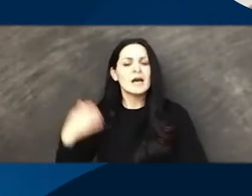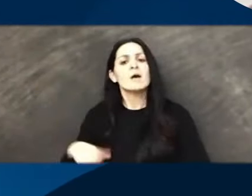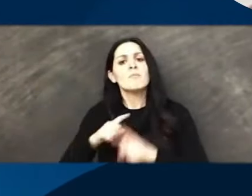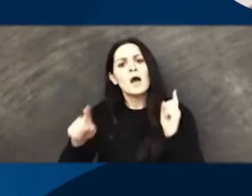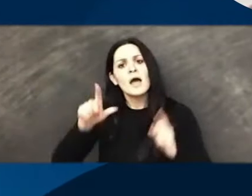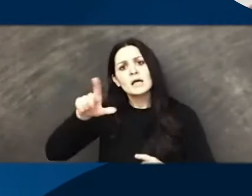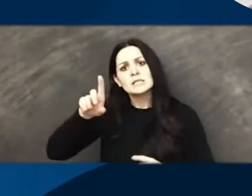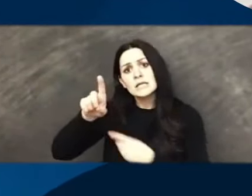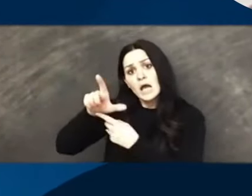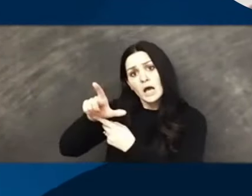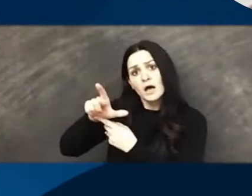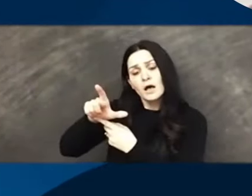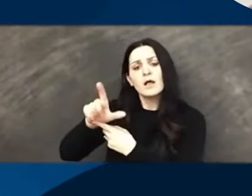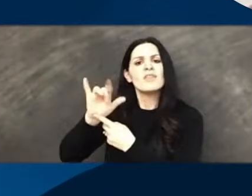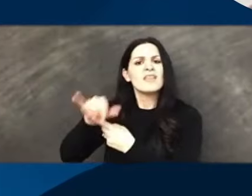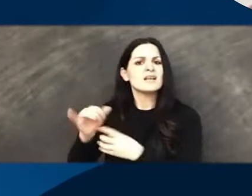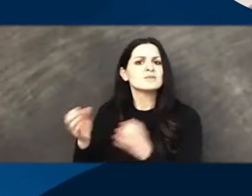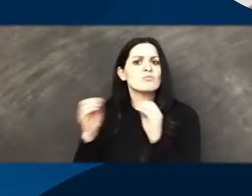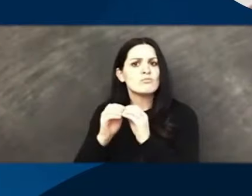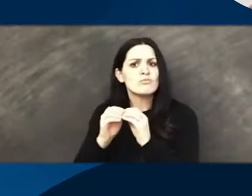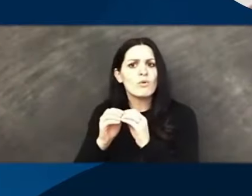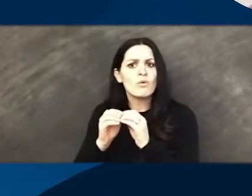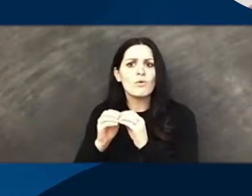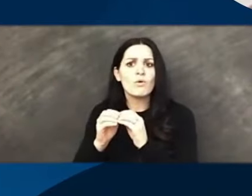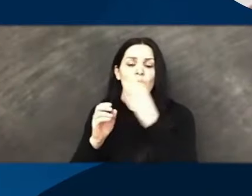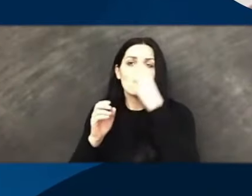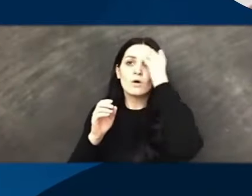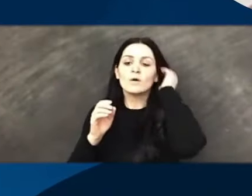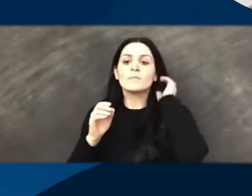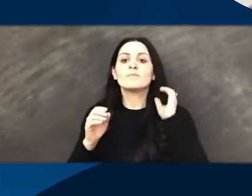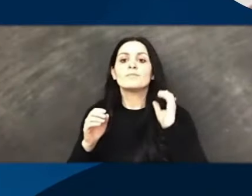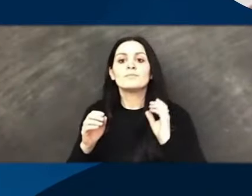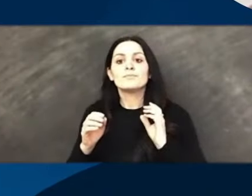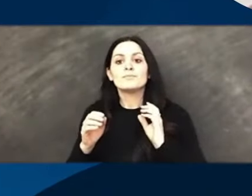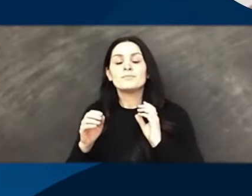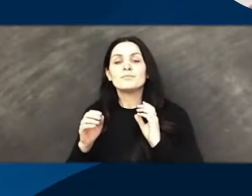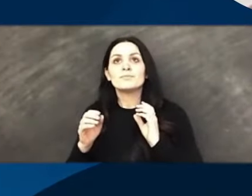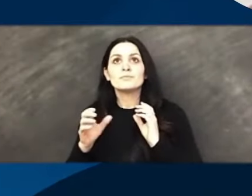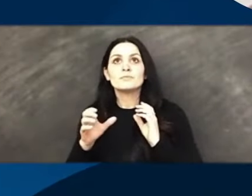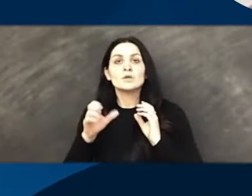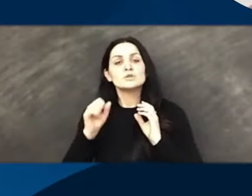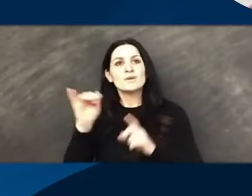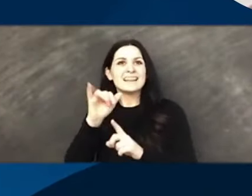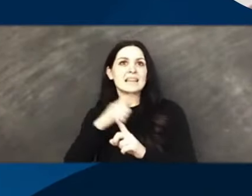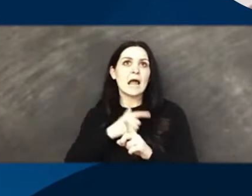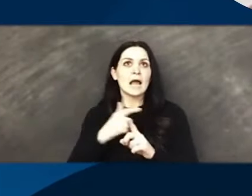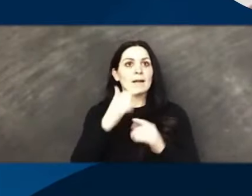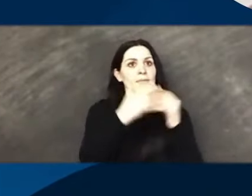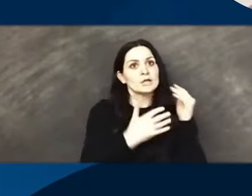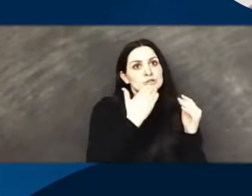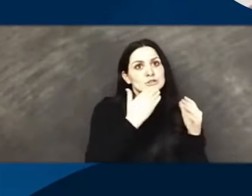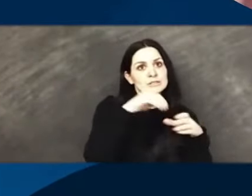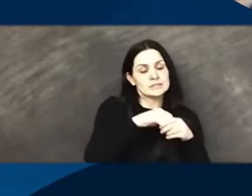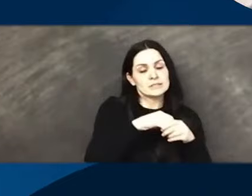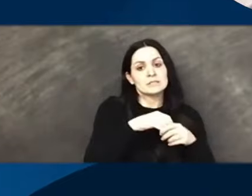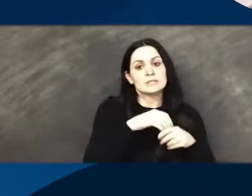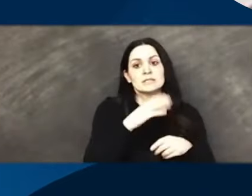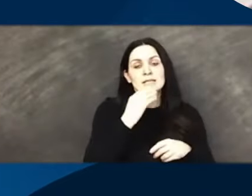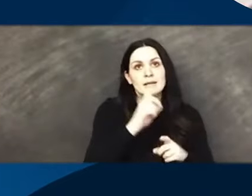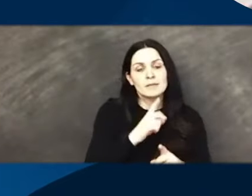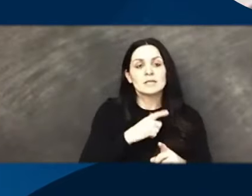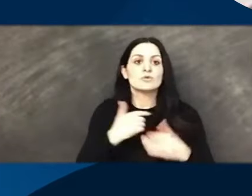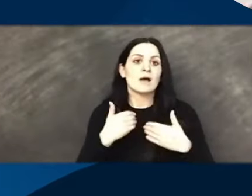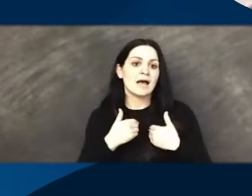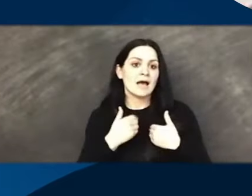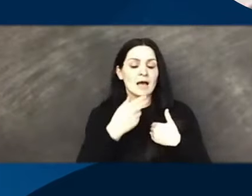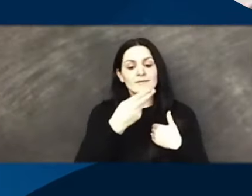I think of that more like, so that's kind of like the blood sugar in a diabetic, where there's like the hemoglobin A1C is like the 3-month